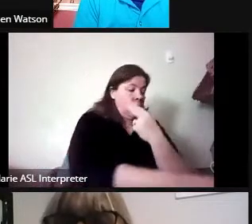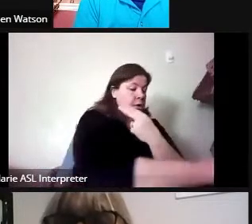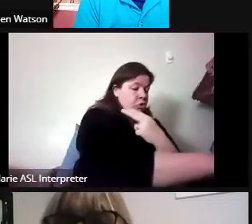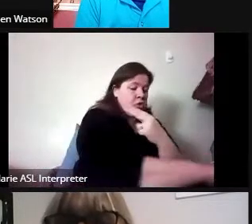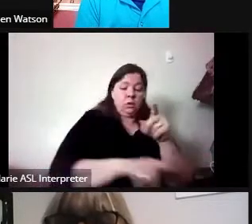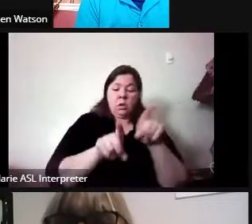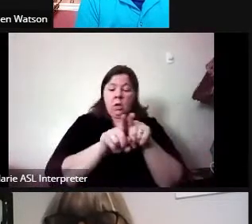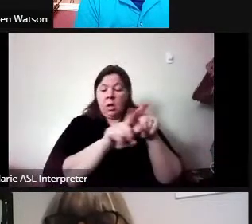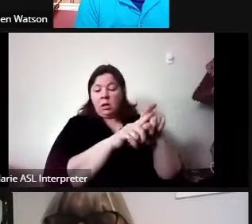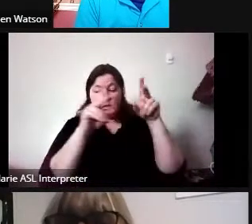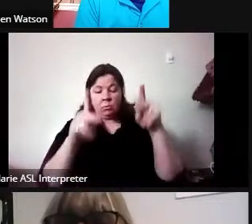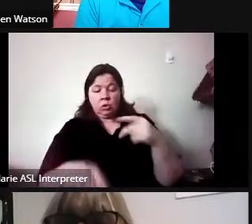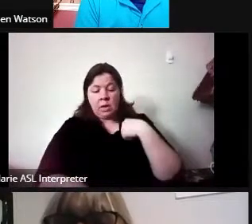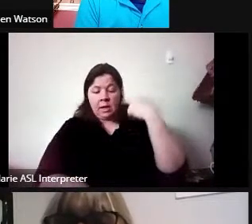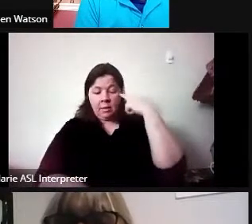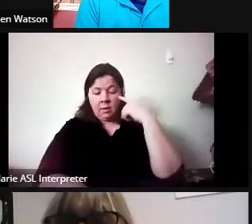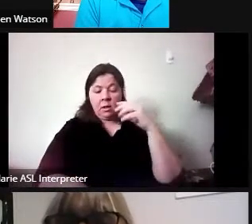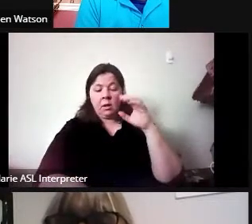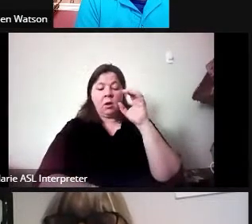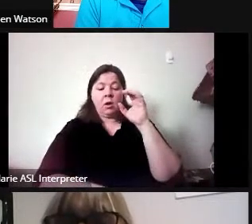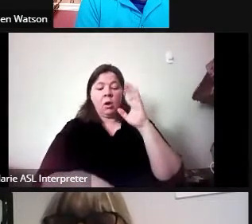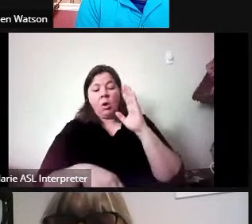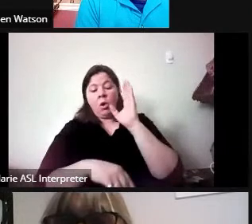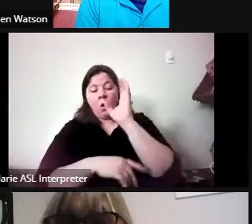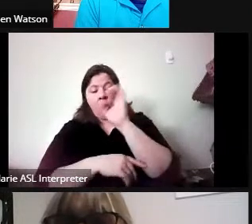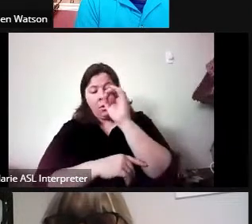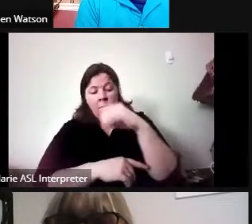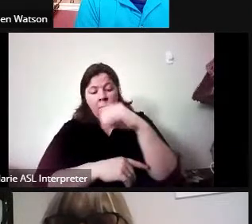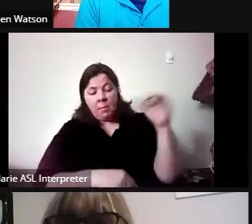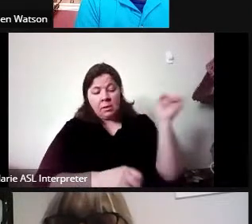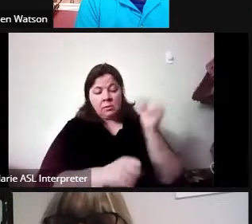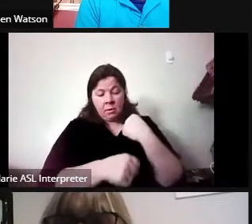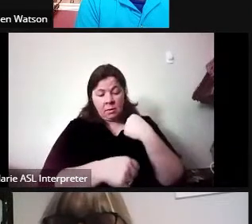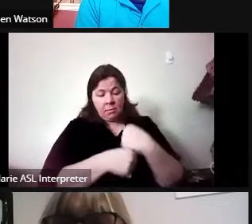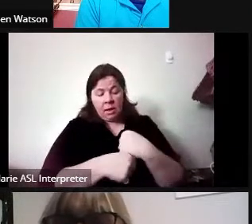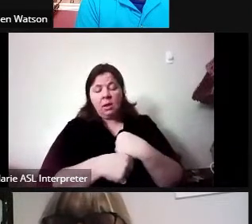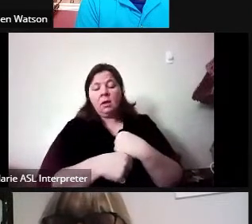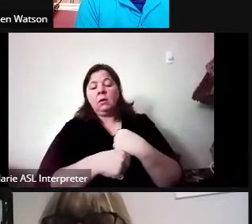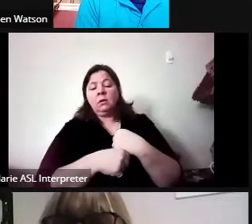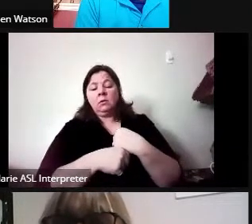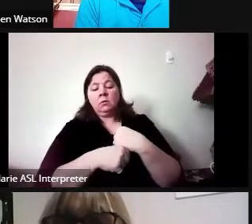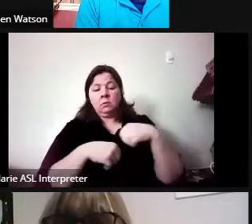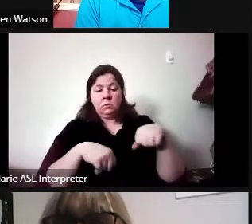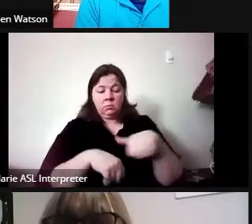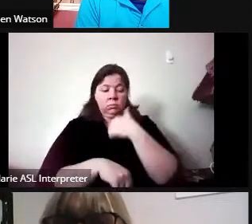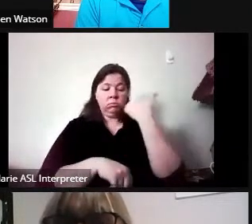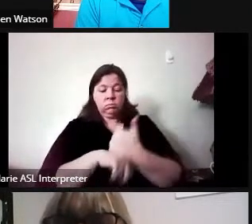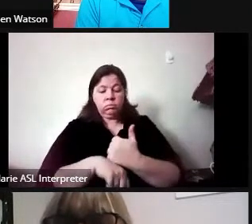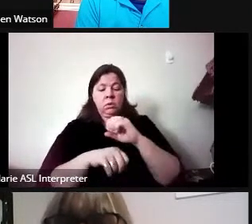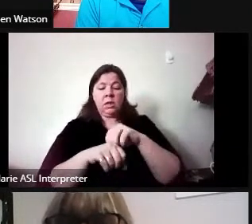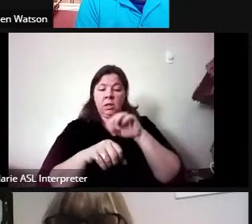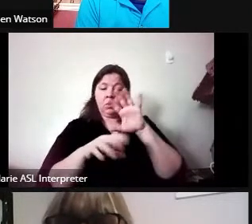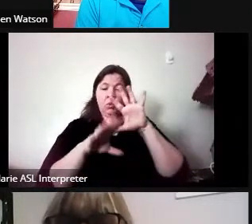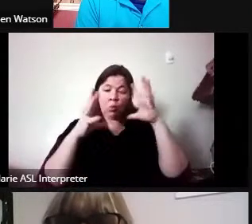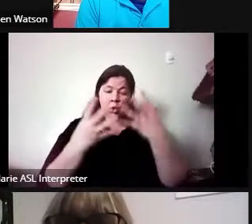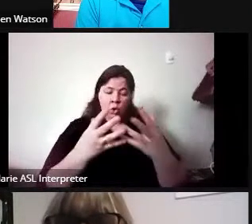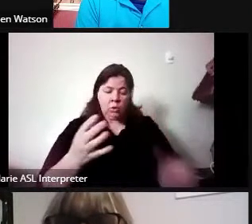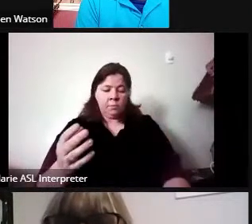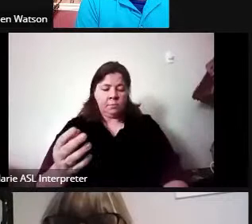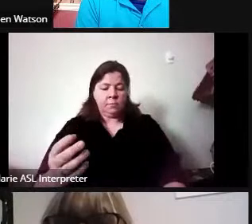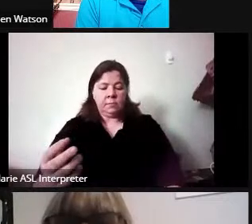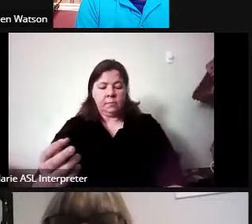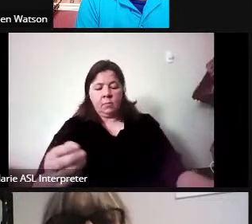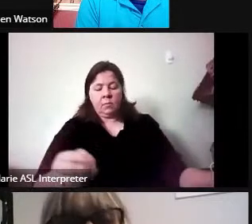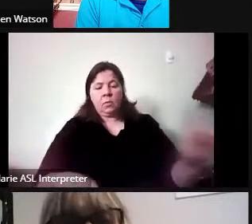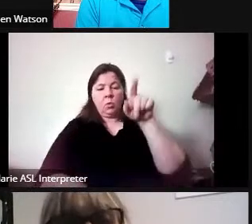think if Onpassive is getting made and Onpassive is going to come onto this world, it is only Ash who